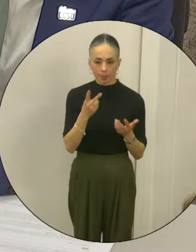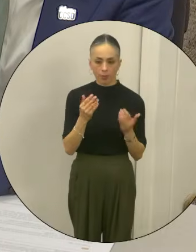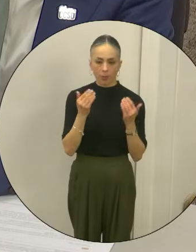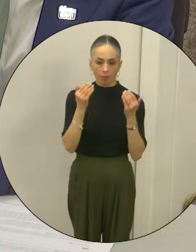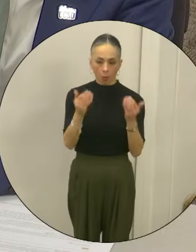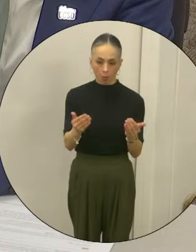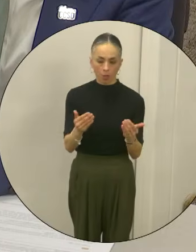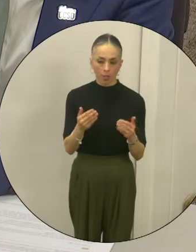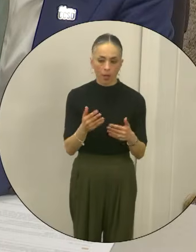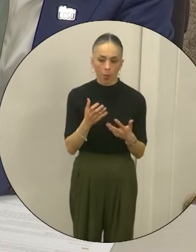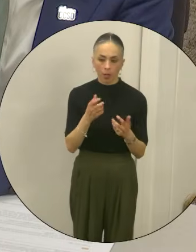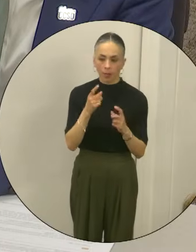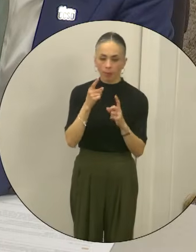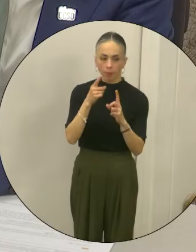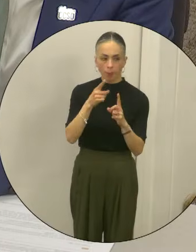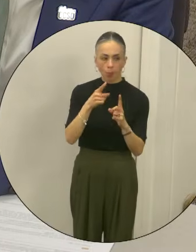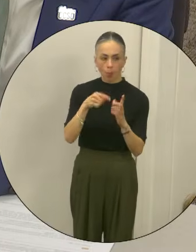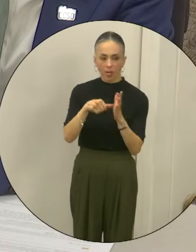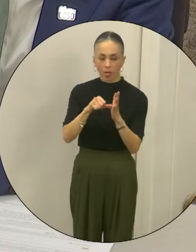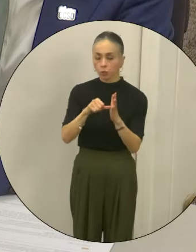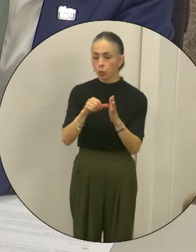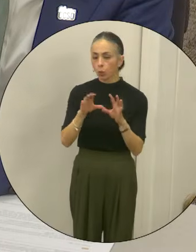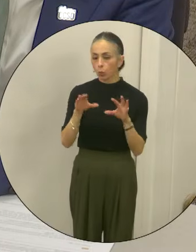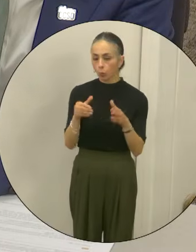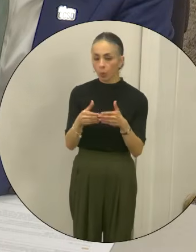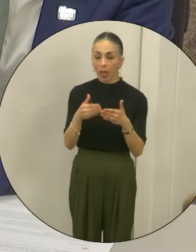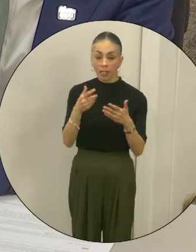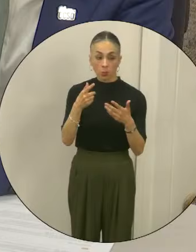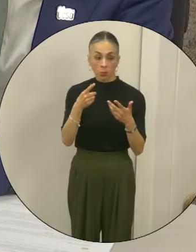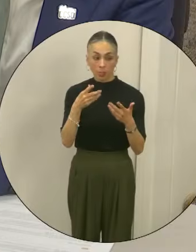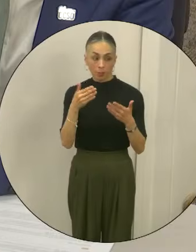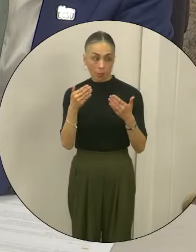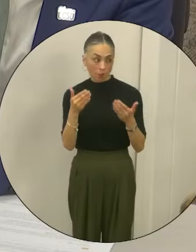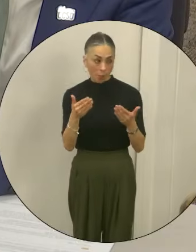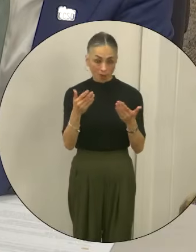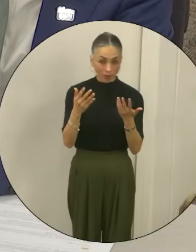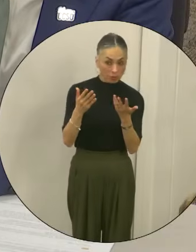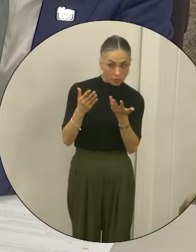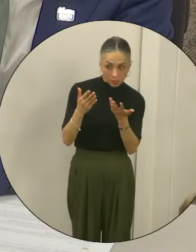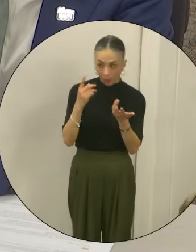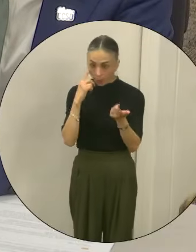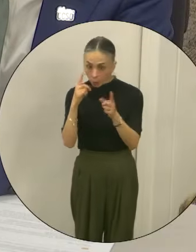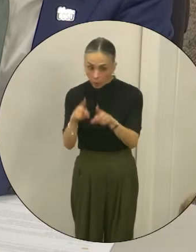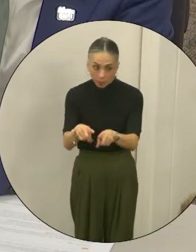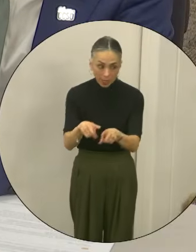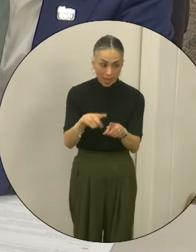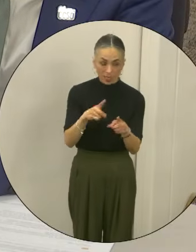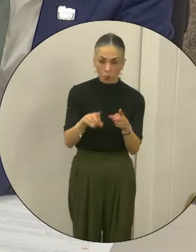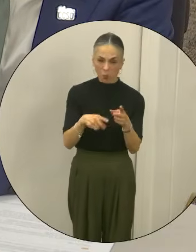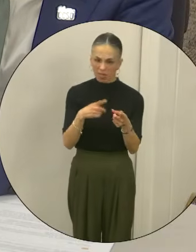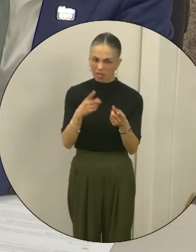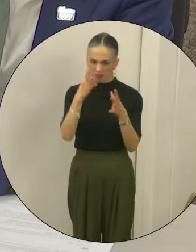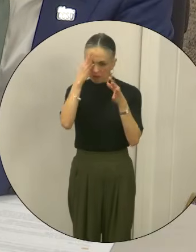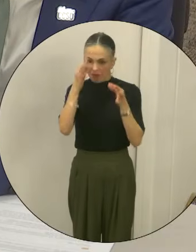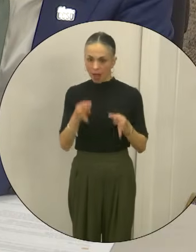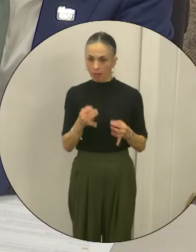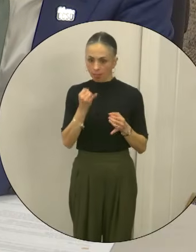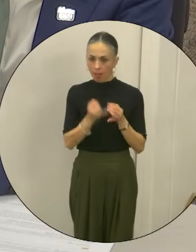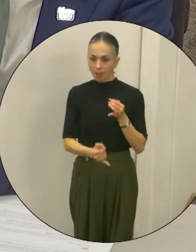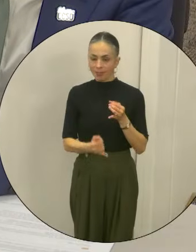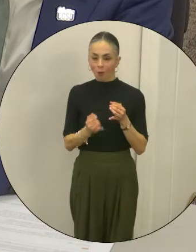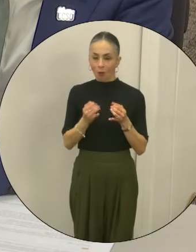the point to the group as we move forward, and I think there's some agreement as we finalize here on the big topics, and I agree with those